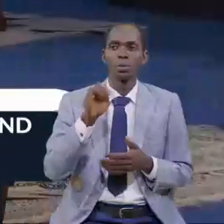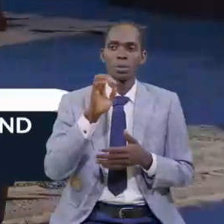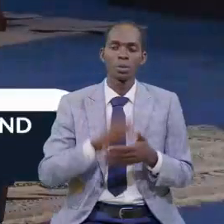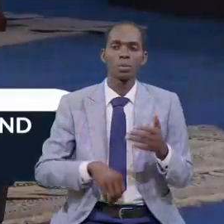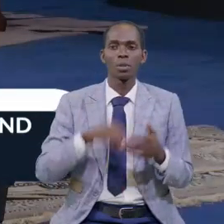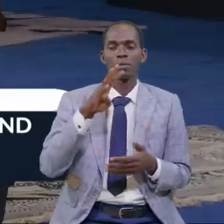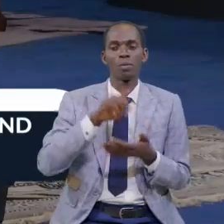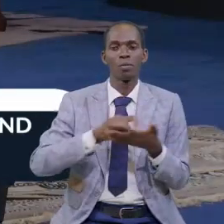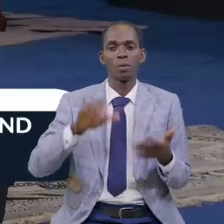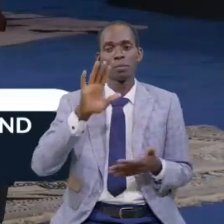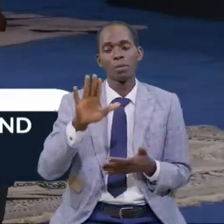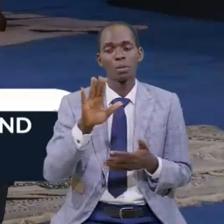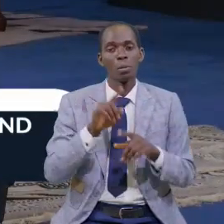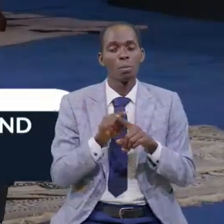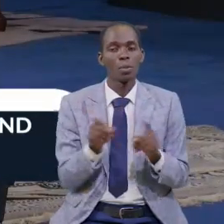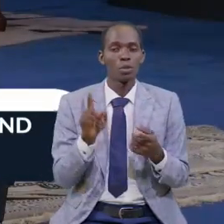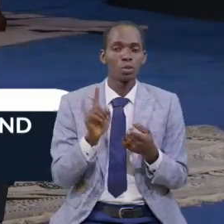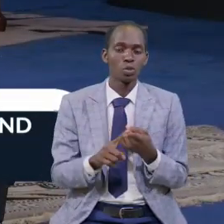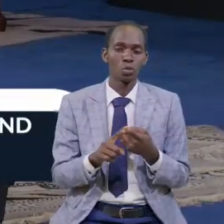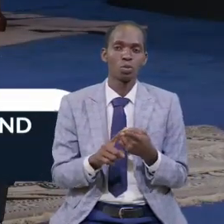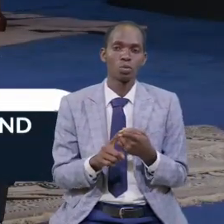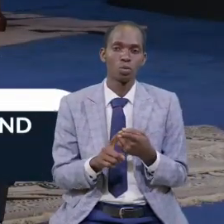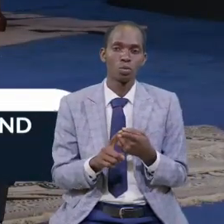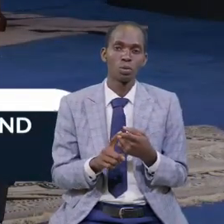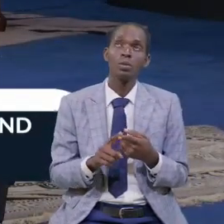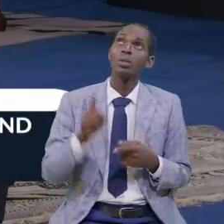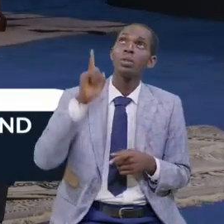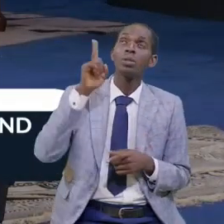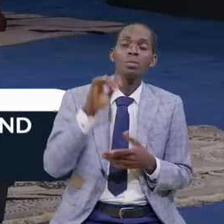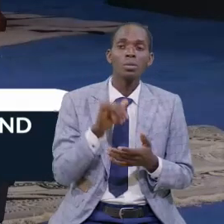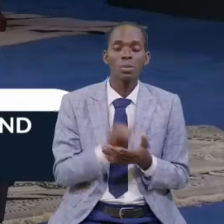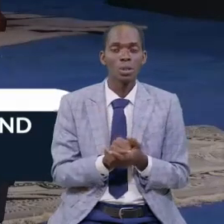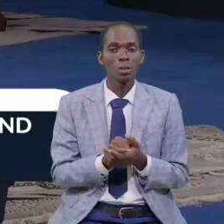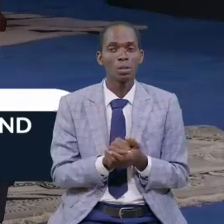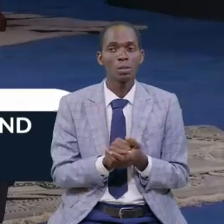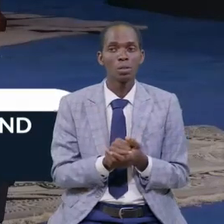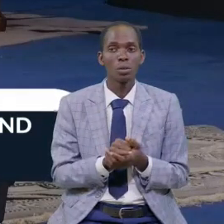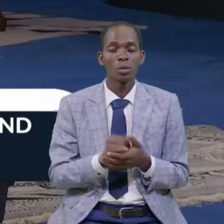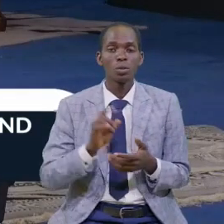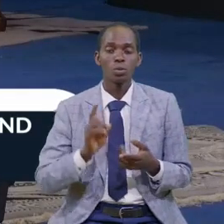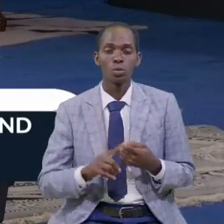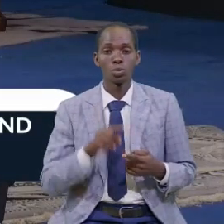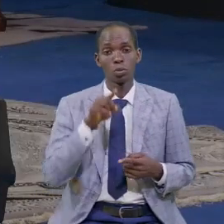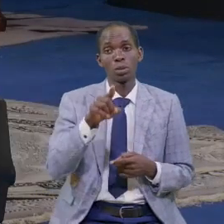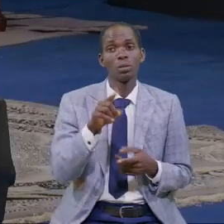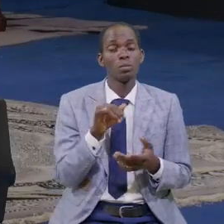him that walketh not, to him that are giving up,